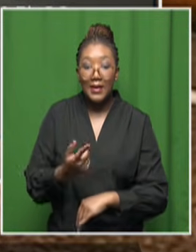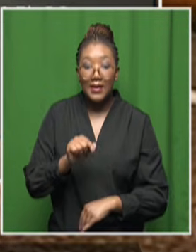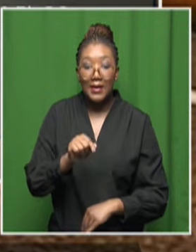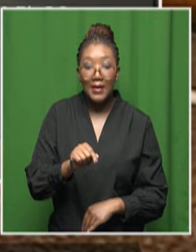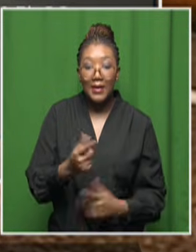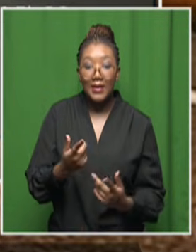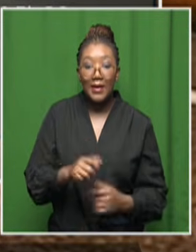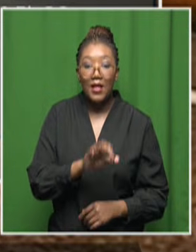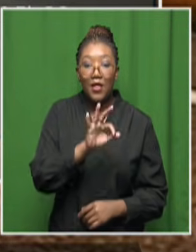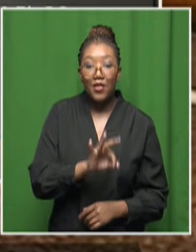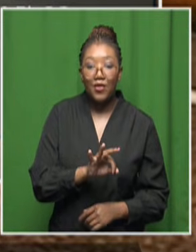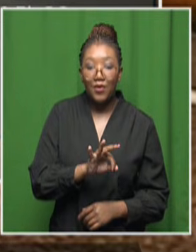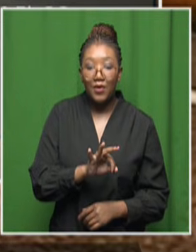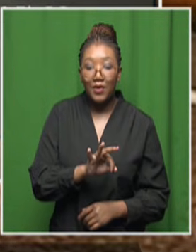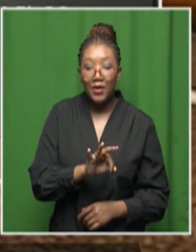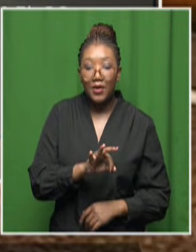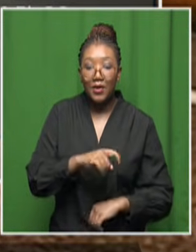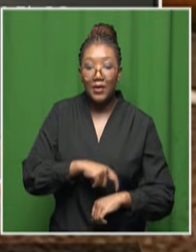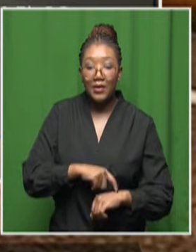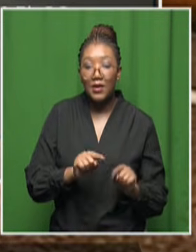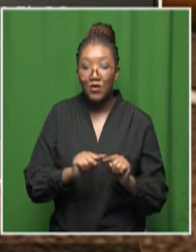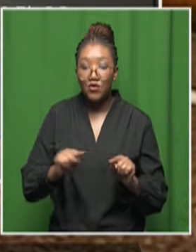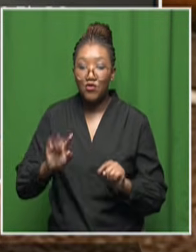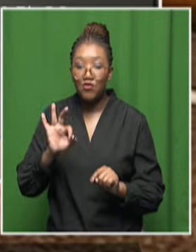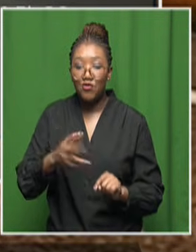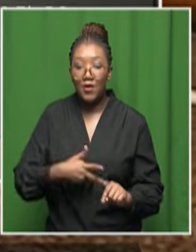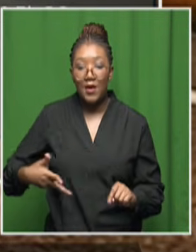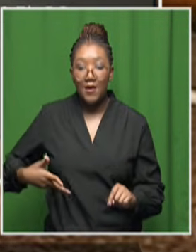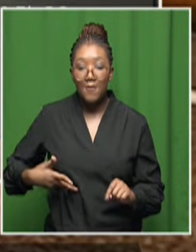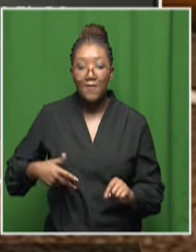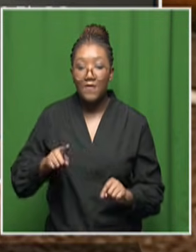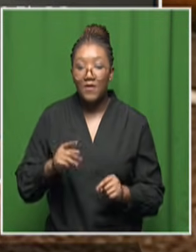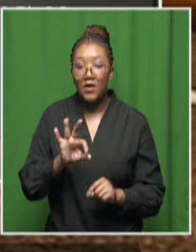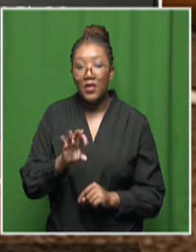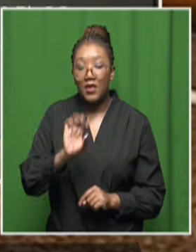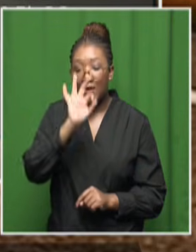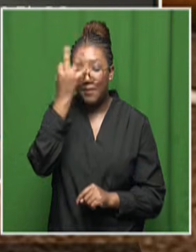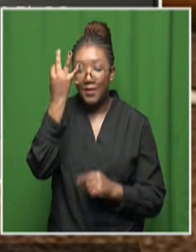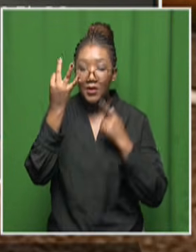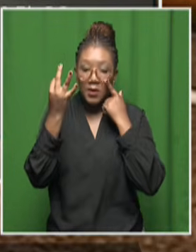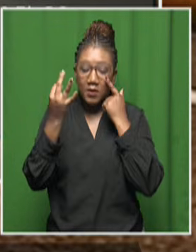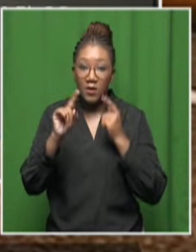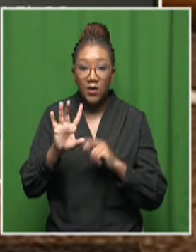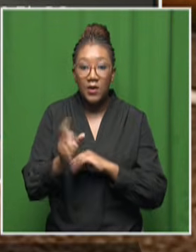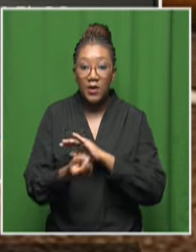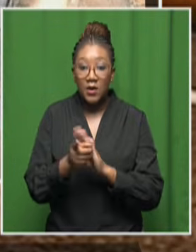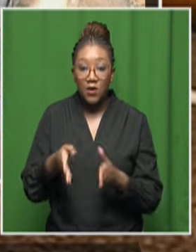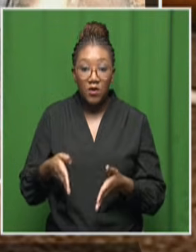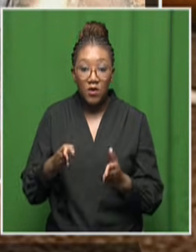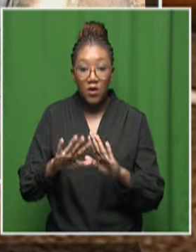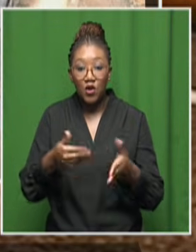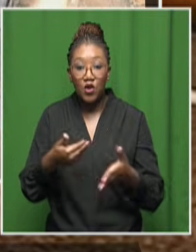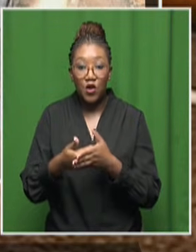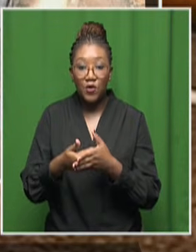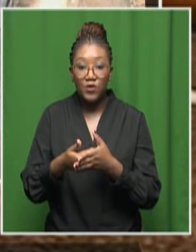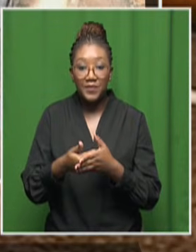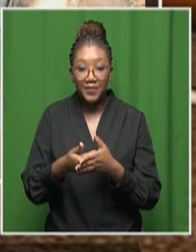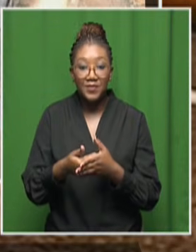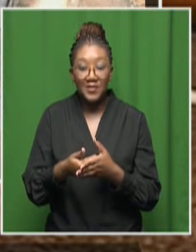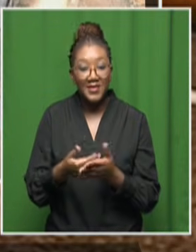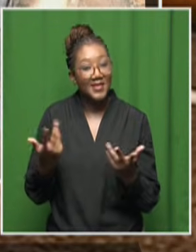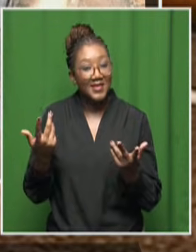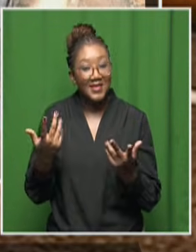in, 3:30 it's lifted, but then of course you've got the backlog of traffic to clear. And what happens if you get there at that blasting time?